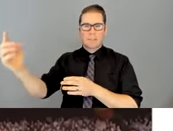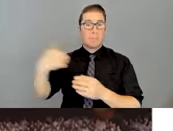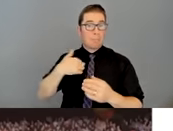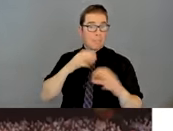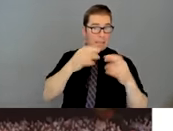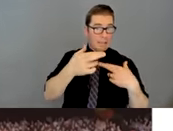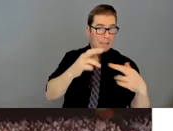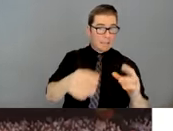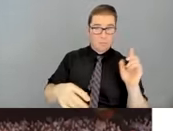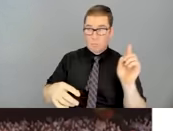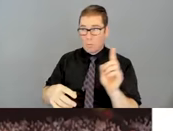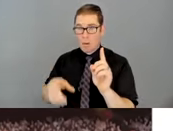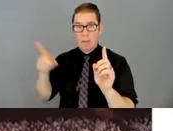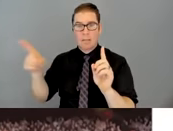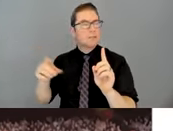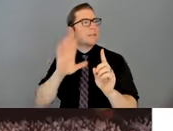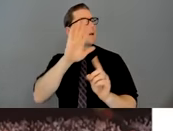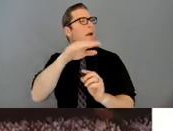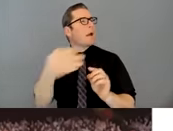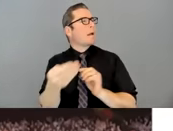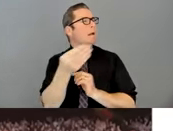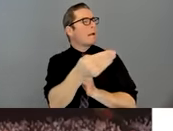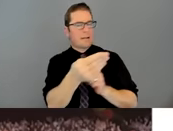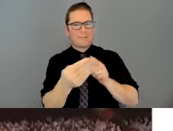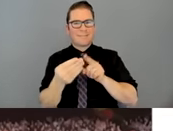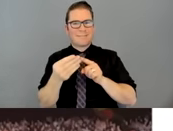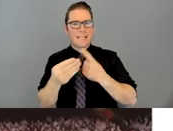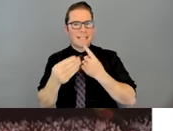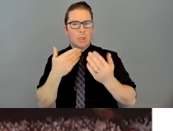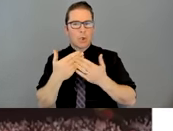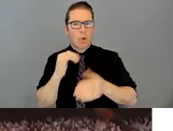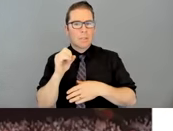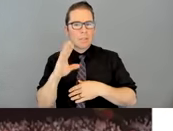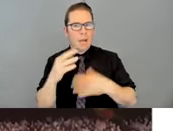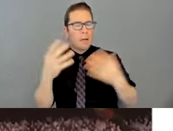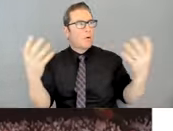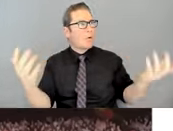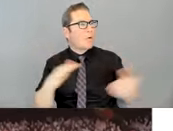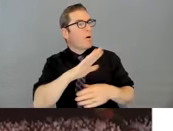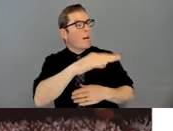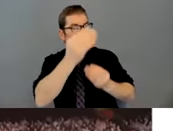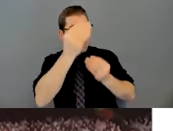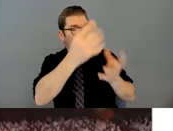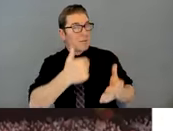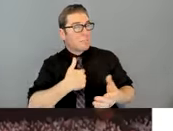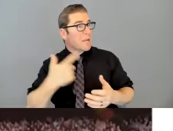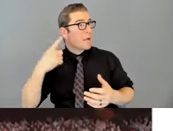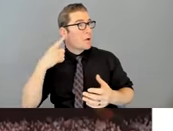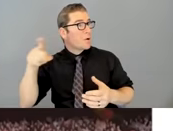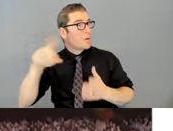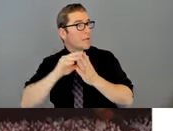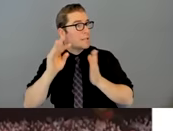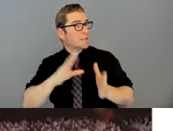good job. Or, you know, I heard some students talking about you in the classroom and, you know, I was in a meeting and your name popped